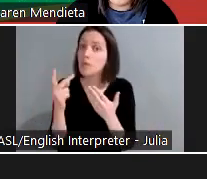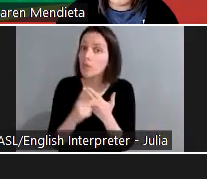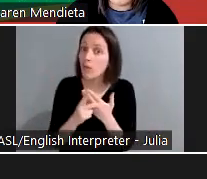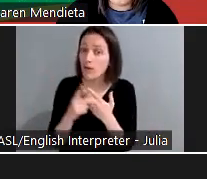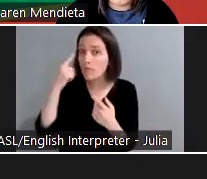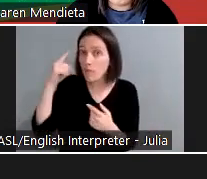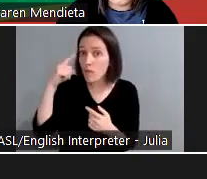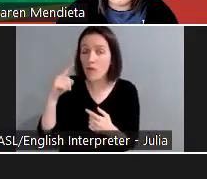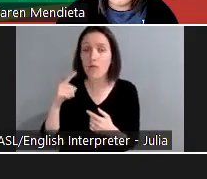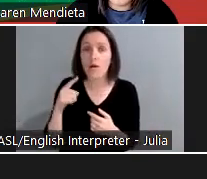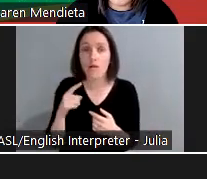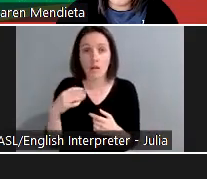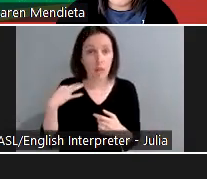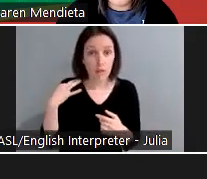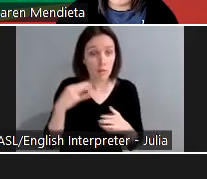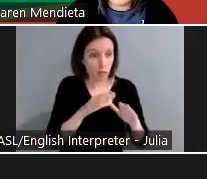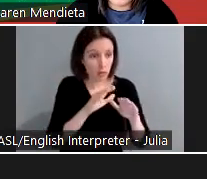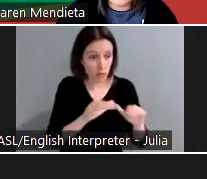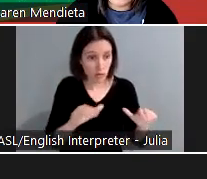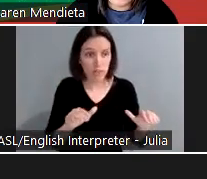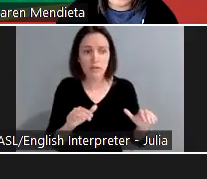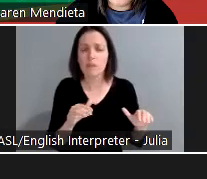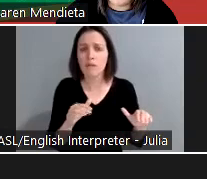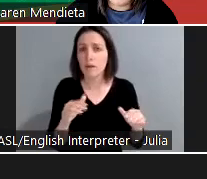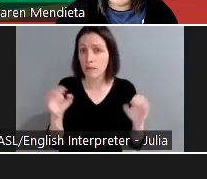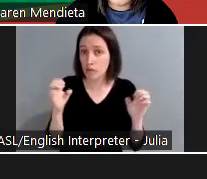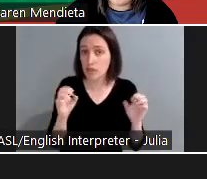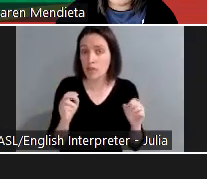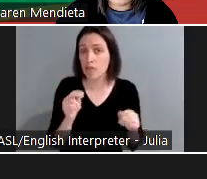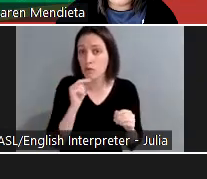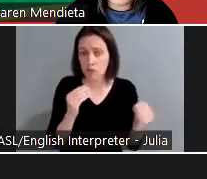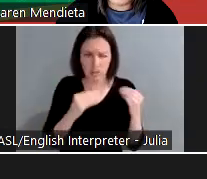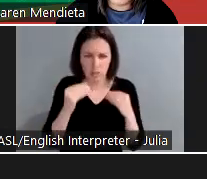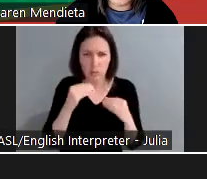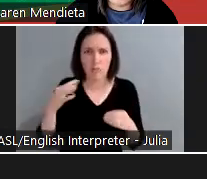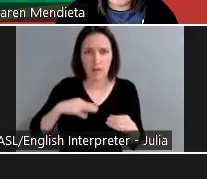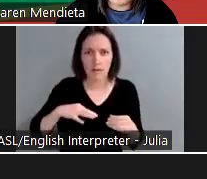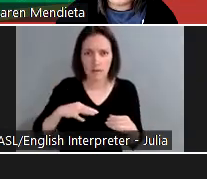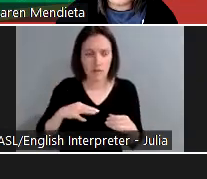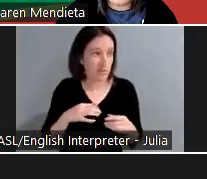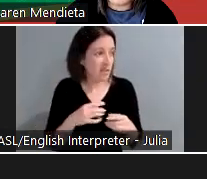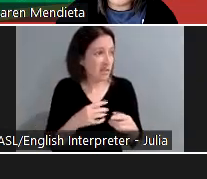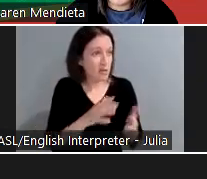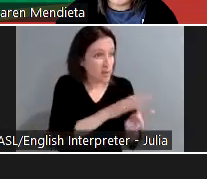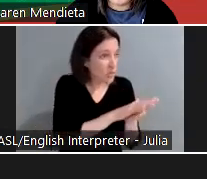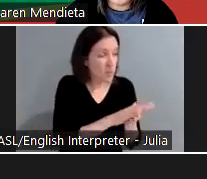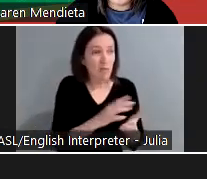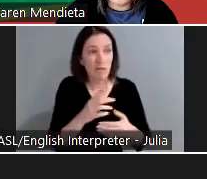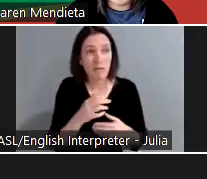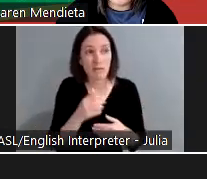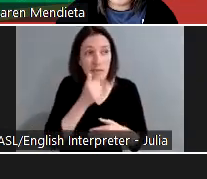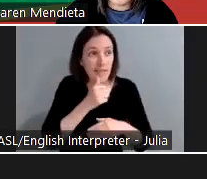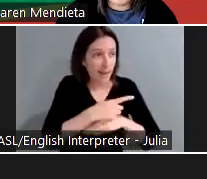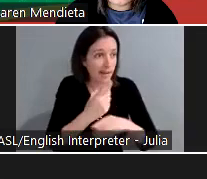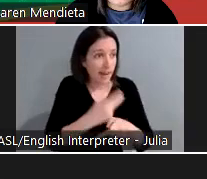eligible children with emergency nutrition benefits when unable to receive meals at their school or daycare due to